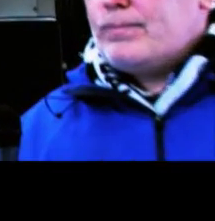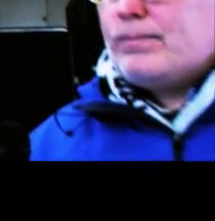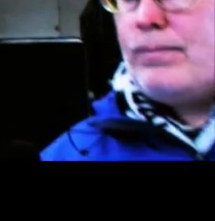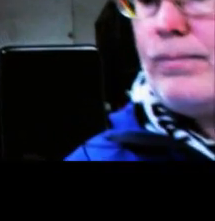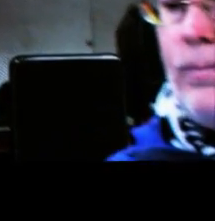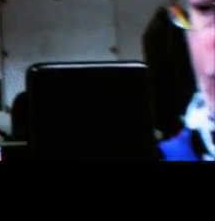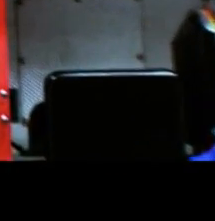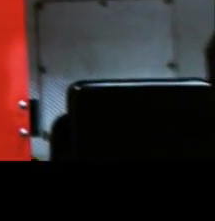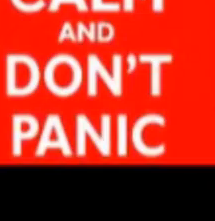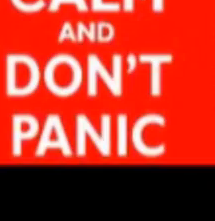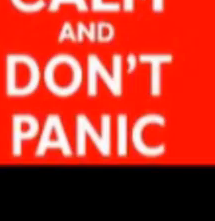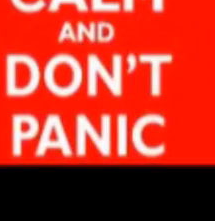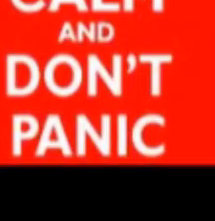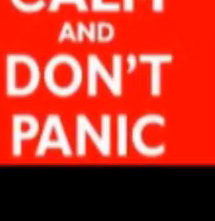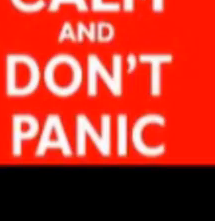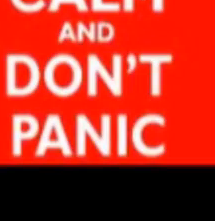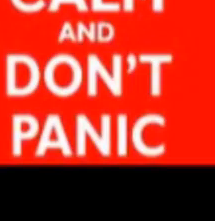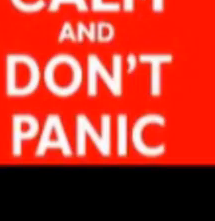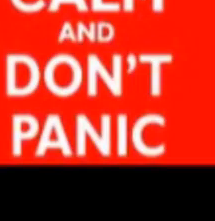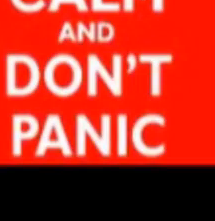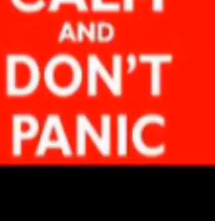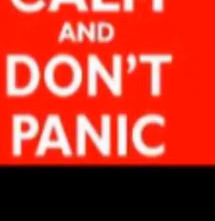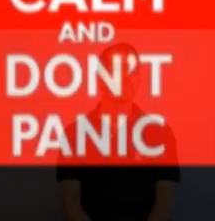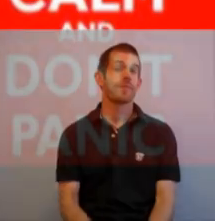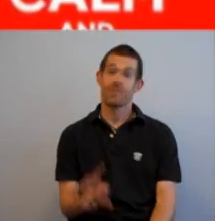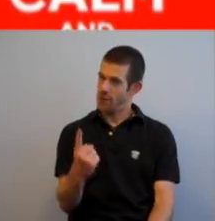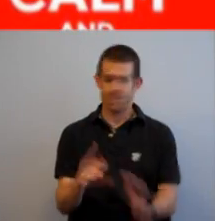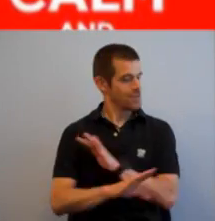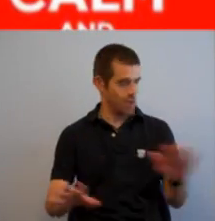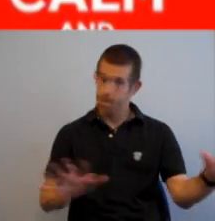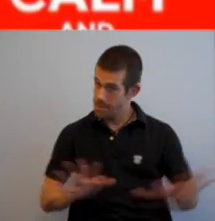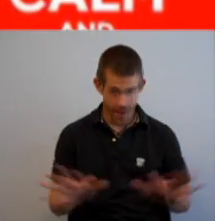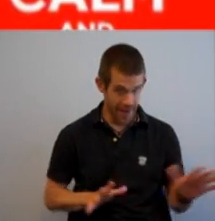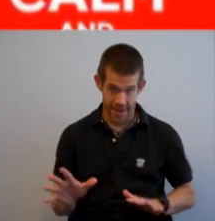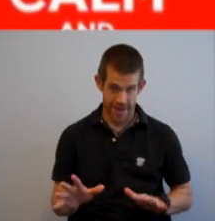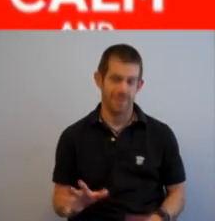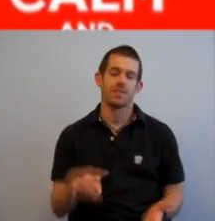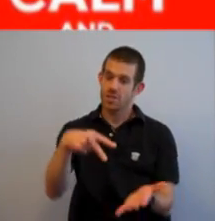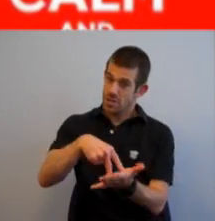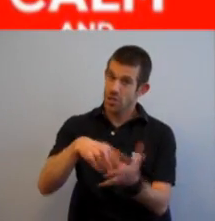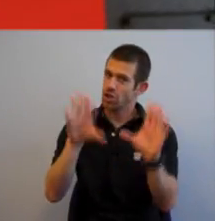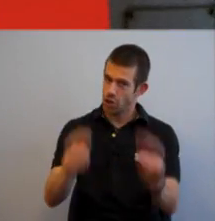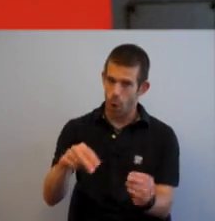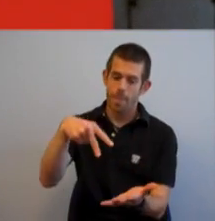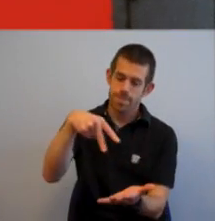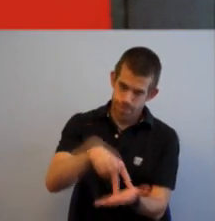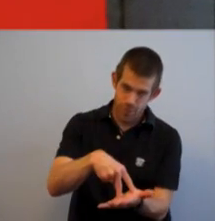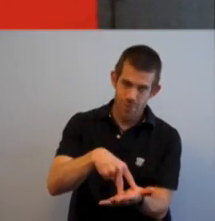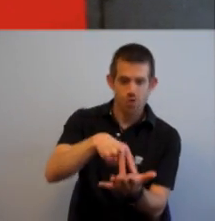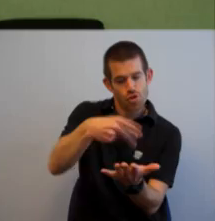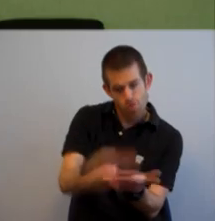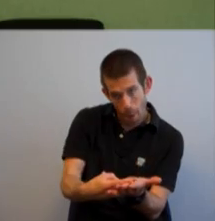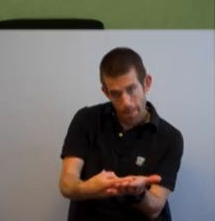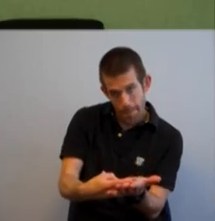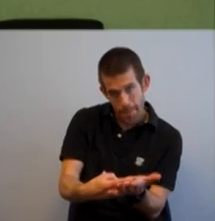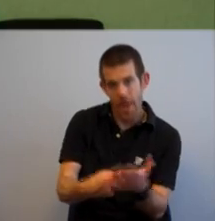personal safety in fire is not to panic. What we advise people to do is to stop what you're doing, or